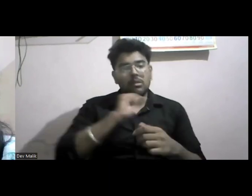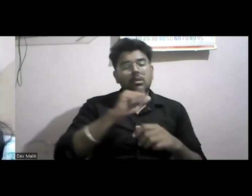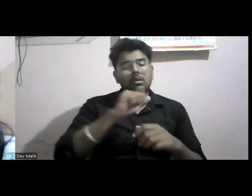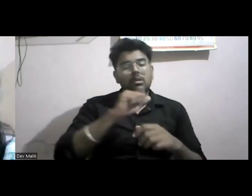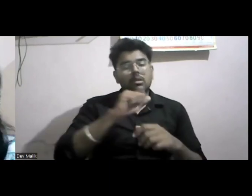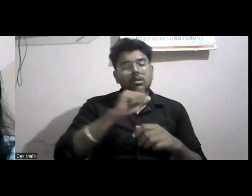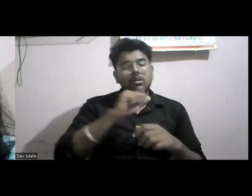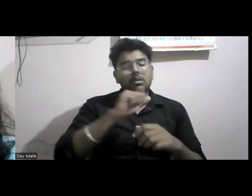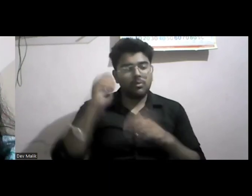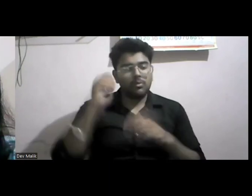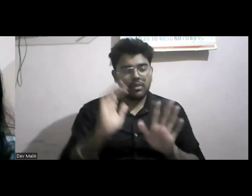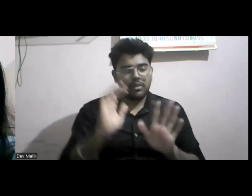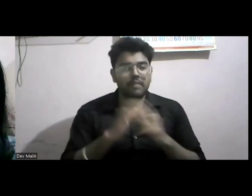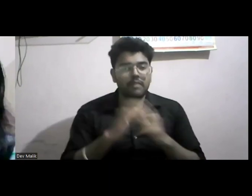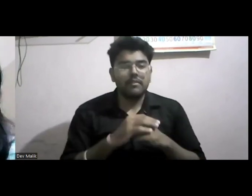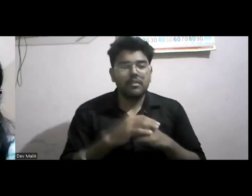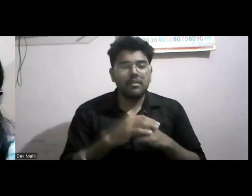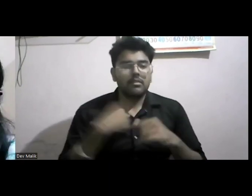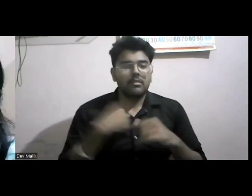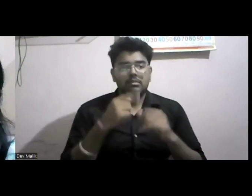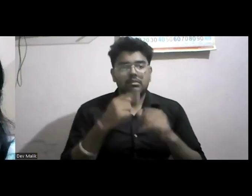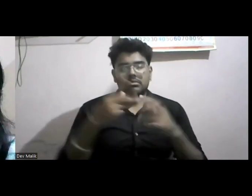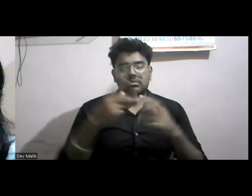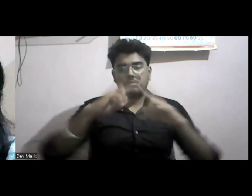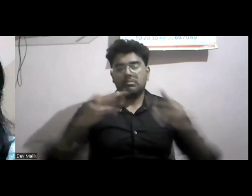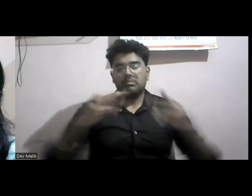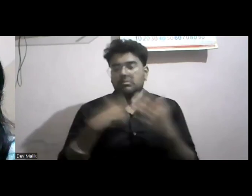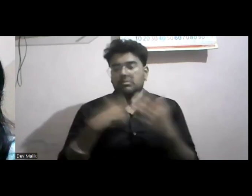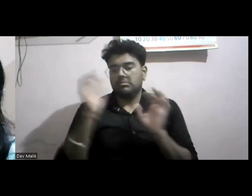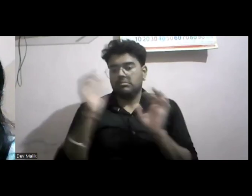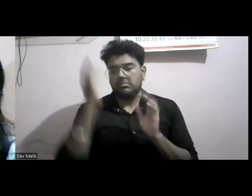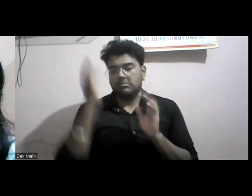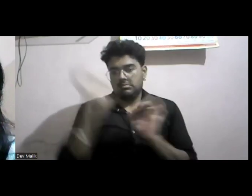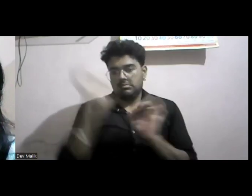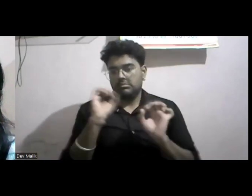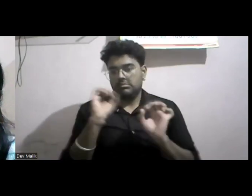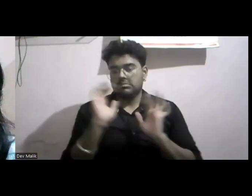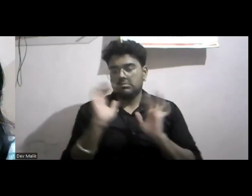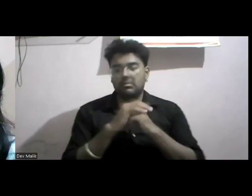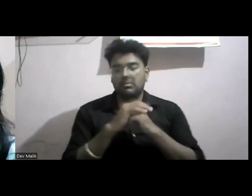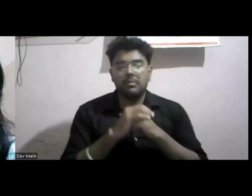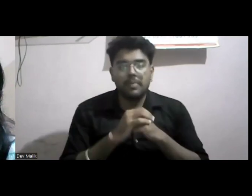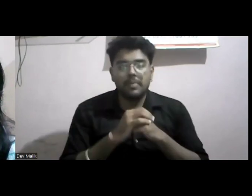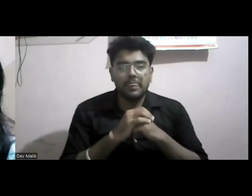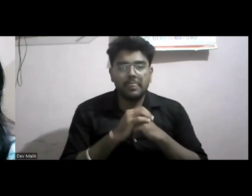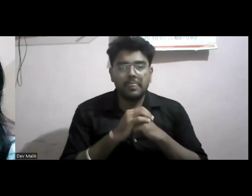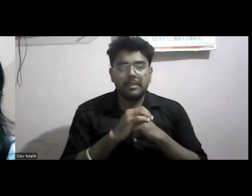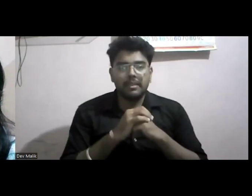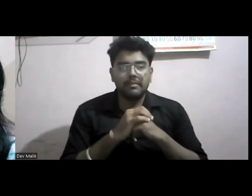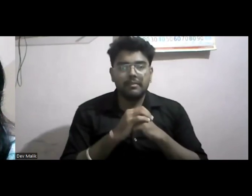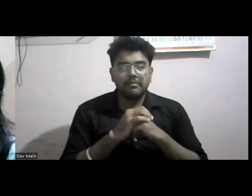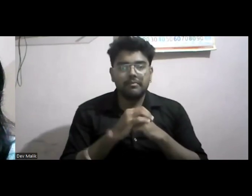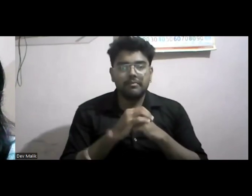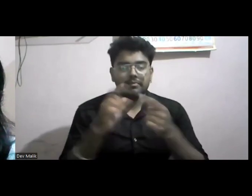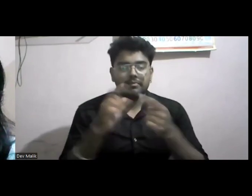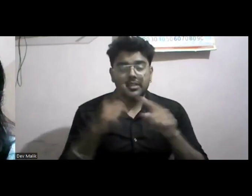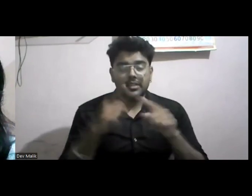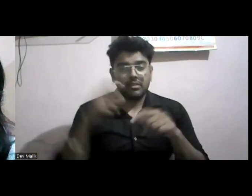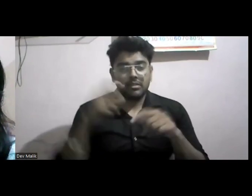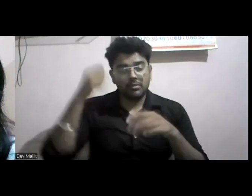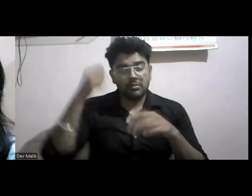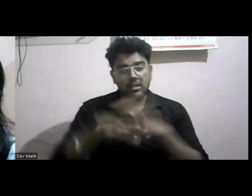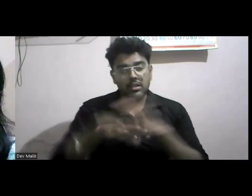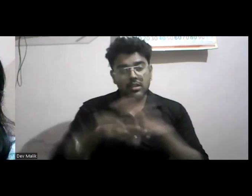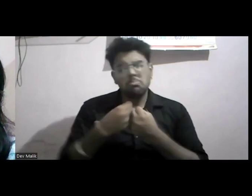Okay. There is, I don't know how to translate it. It has no meaning in that sense in English. But in this movie, there are multiple